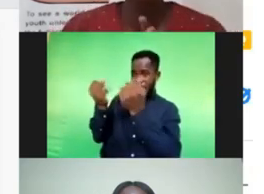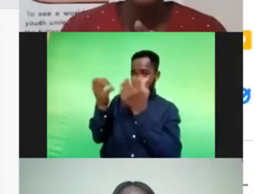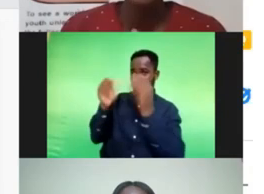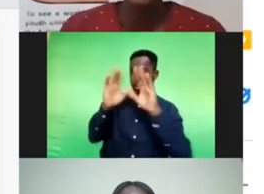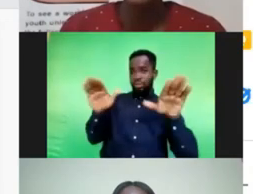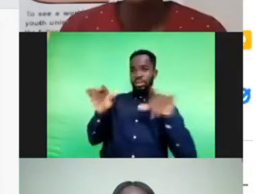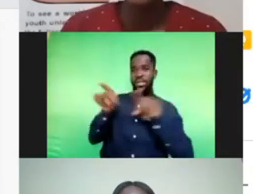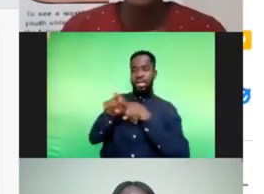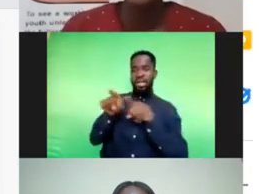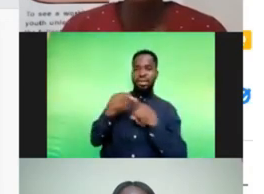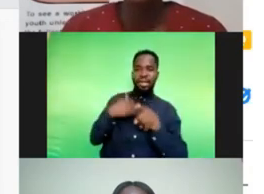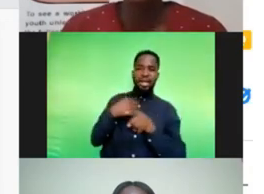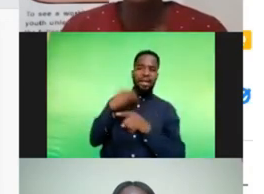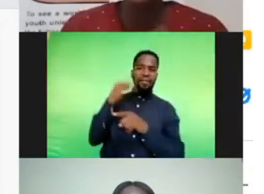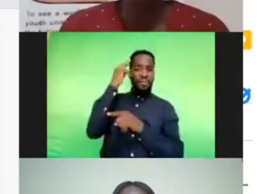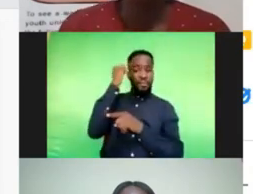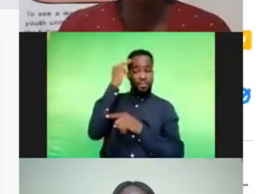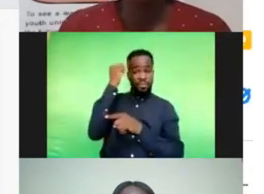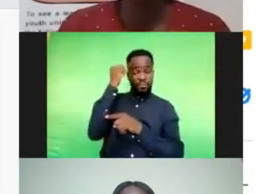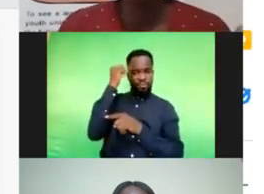for information just heard or seen.